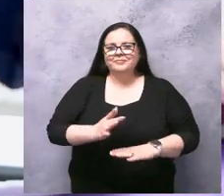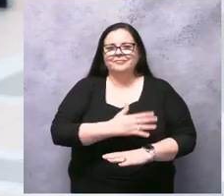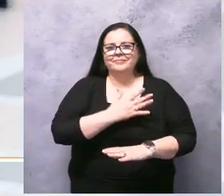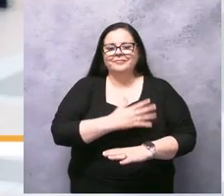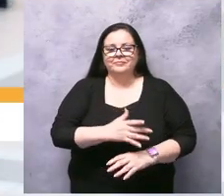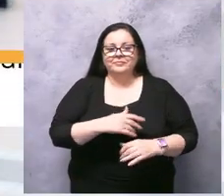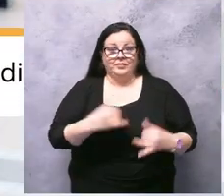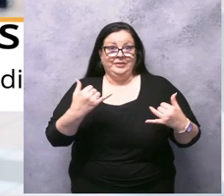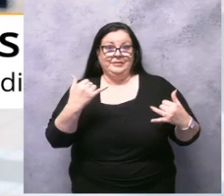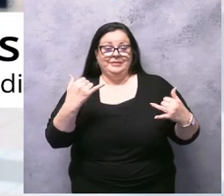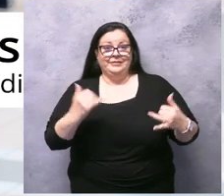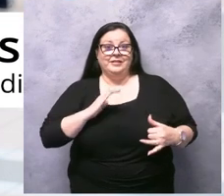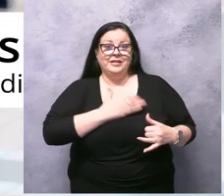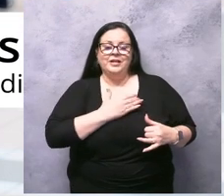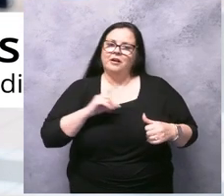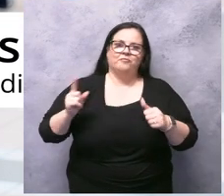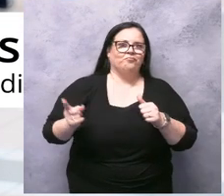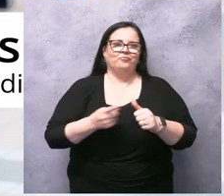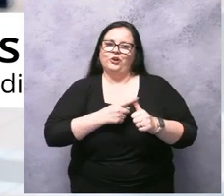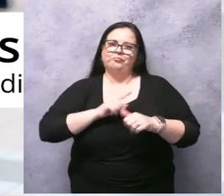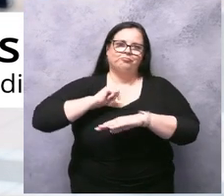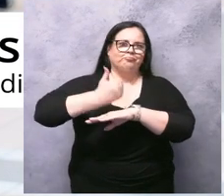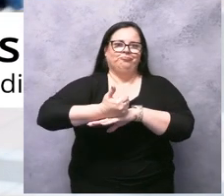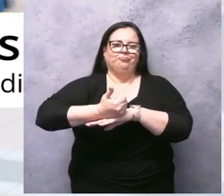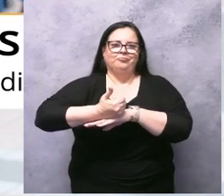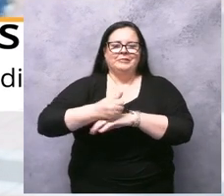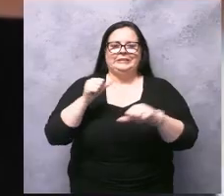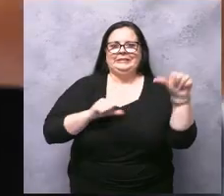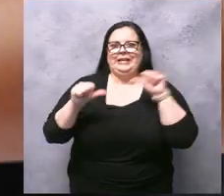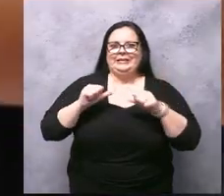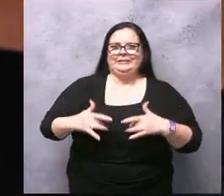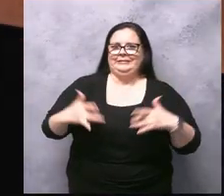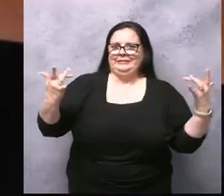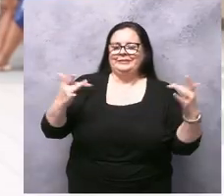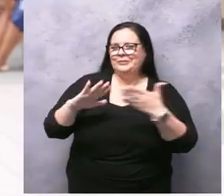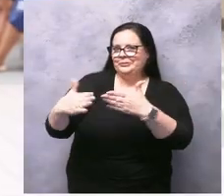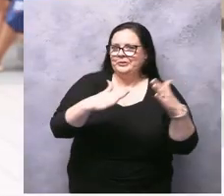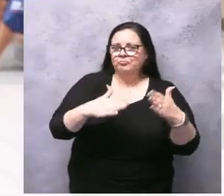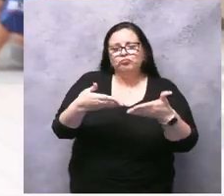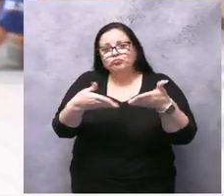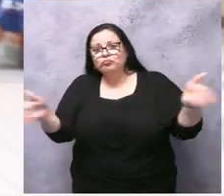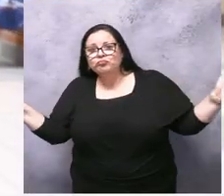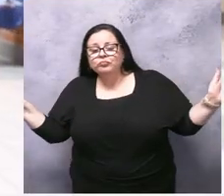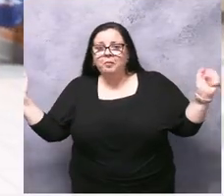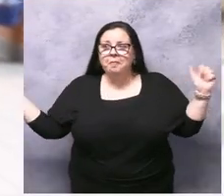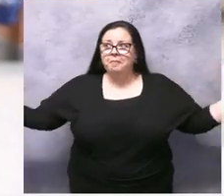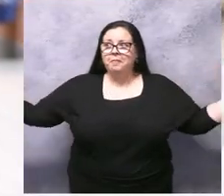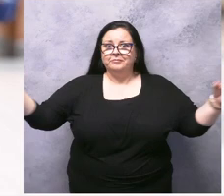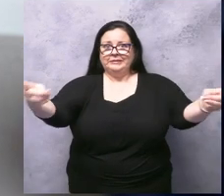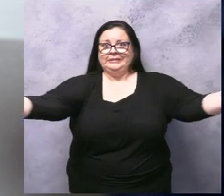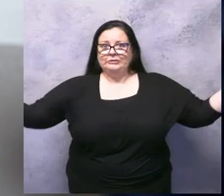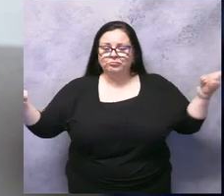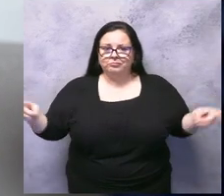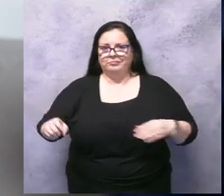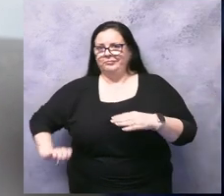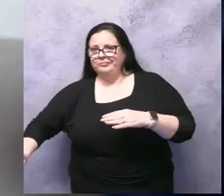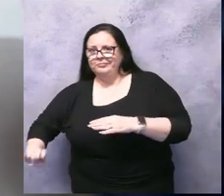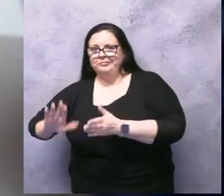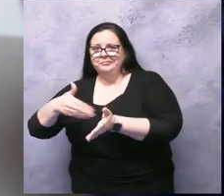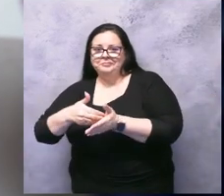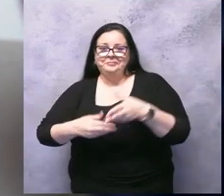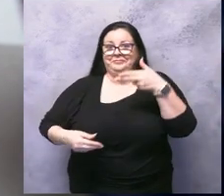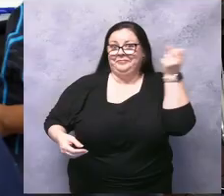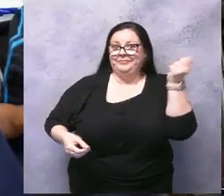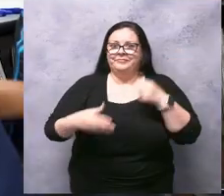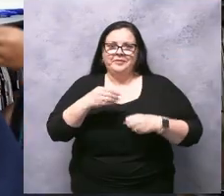So today is our inaugural science festival for our community. So it's open to the entire district from elementary to high school and